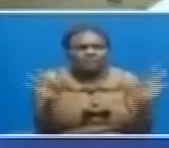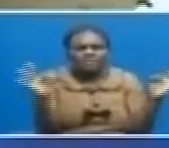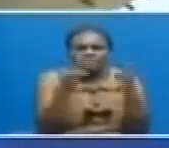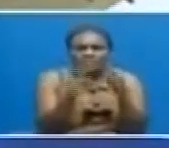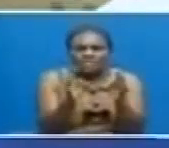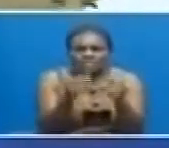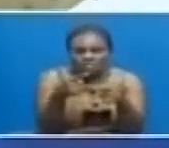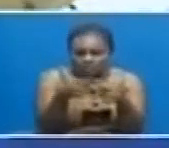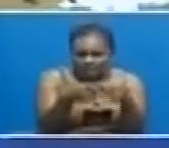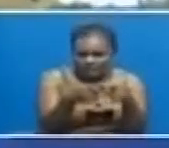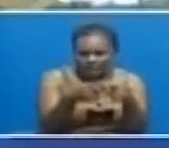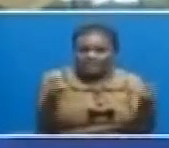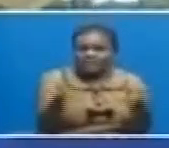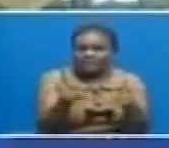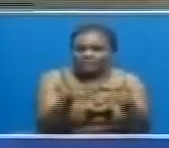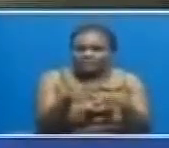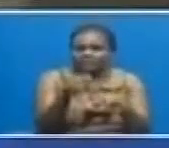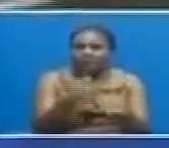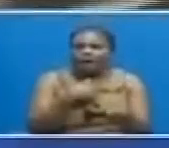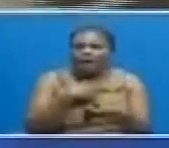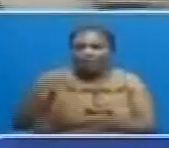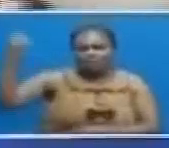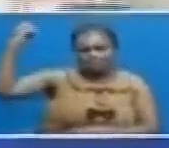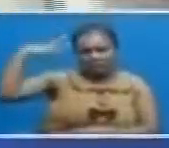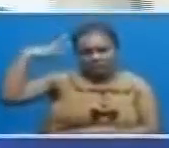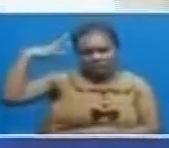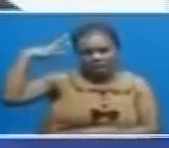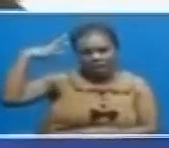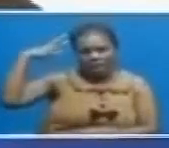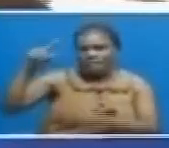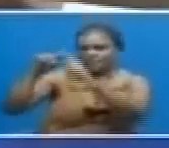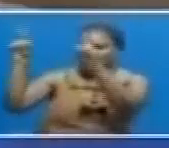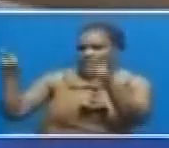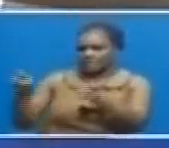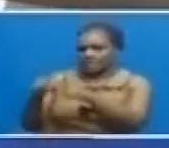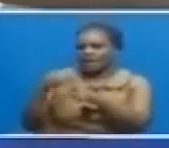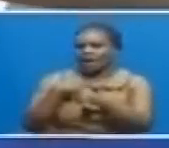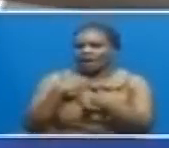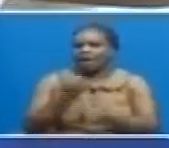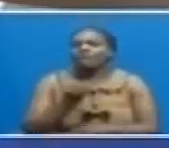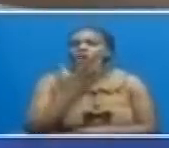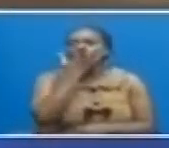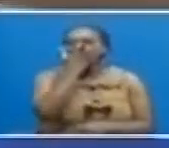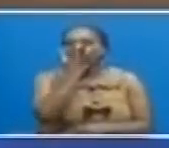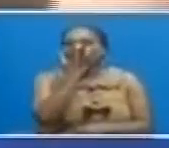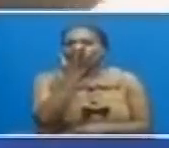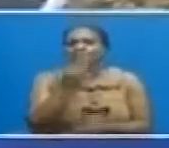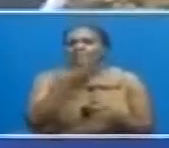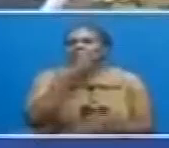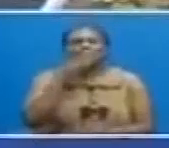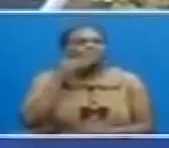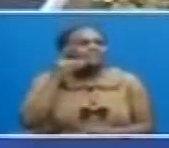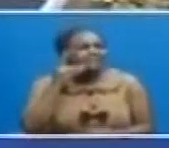and mice. The silo also comes with a solar panel drying system that blows hot air into the silo, hence drying